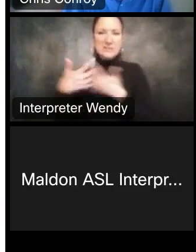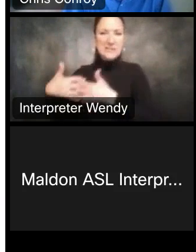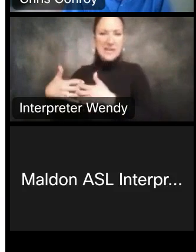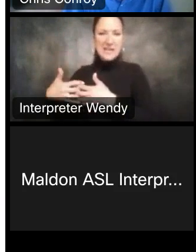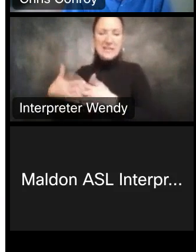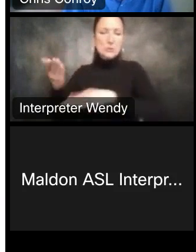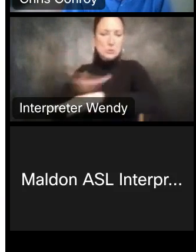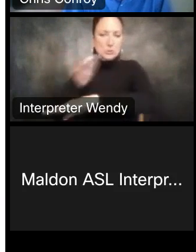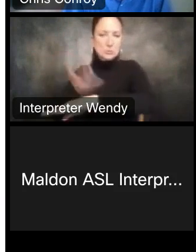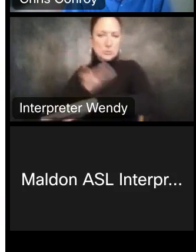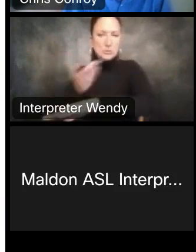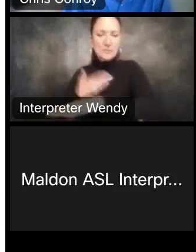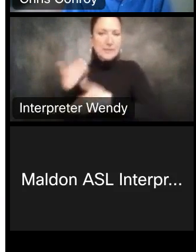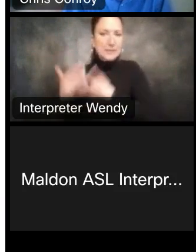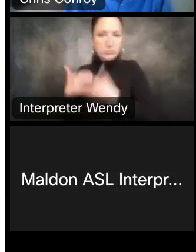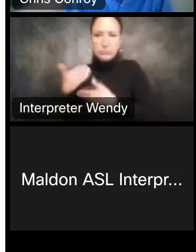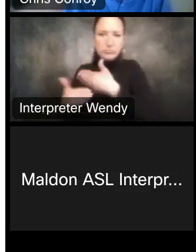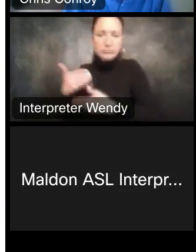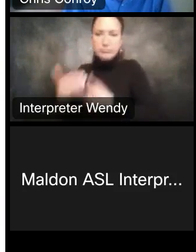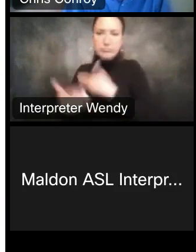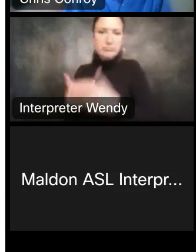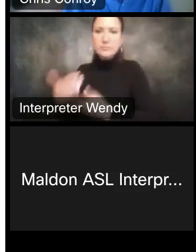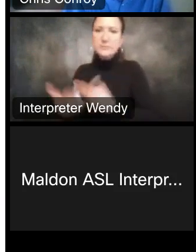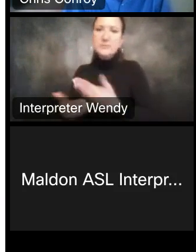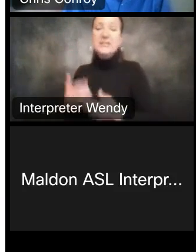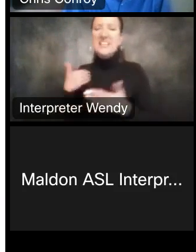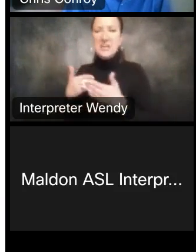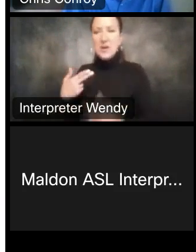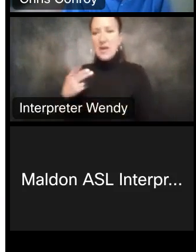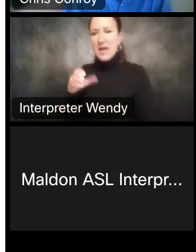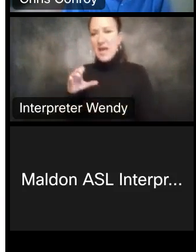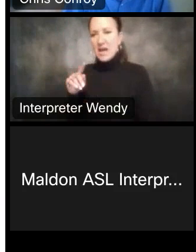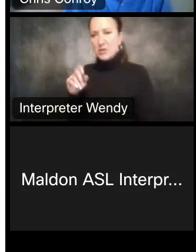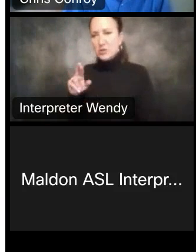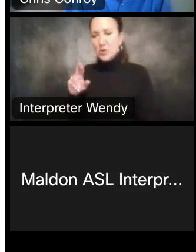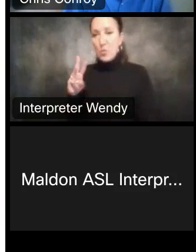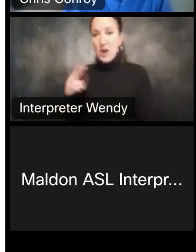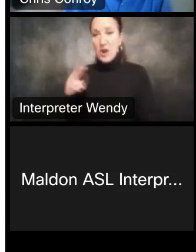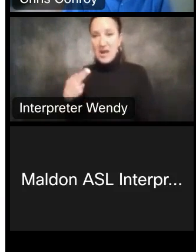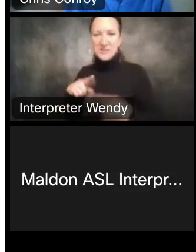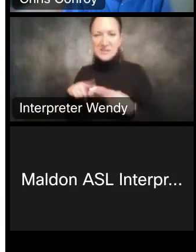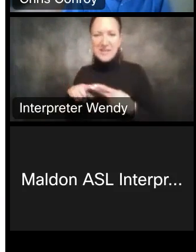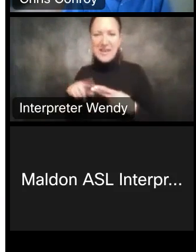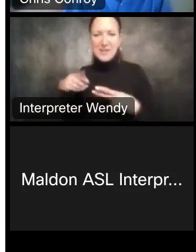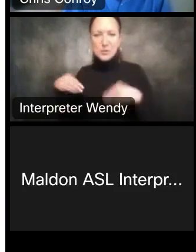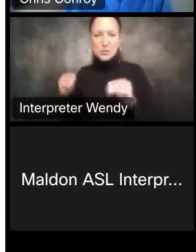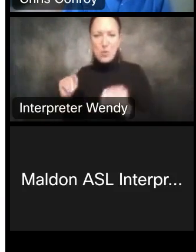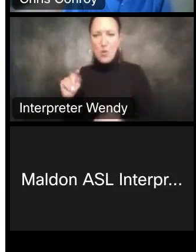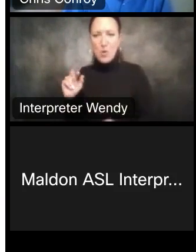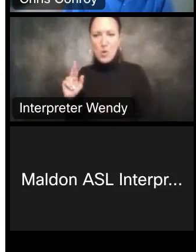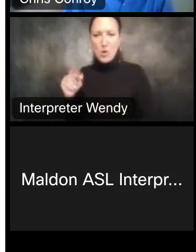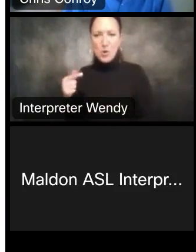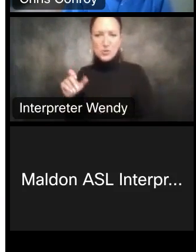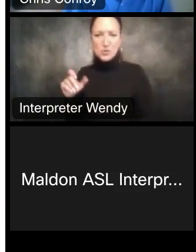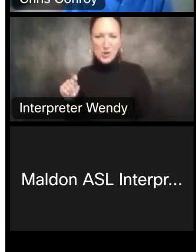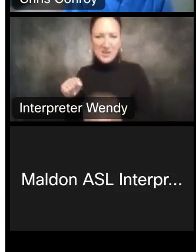existing improvements that have been already constructed outside Hector Warehouse and Target that we touched on earlier. I'm moving